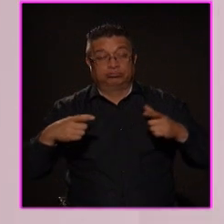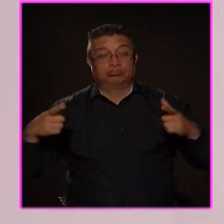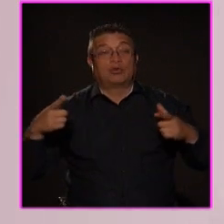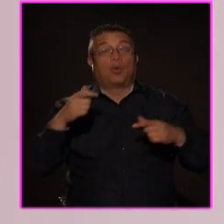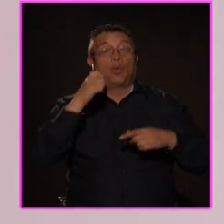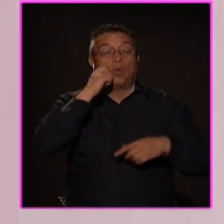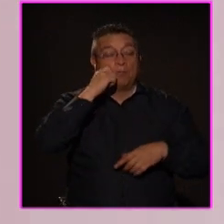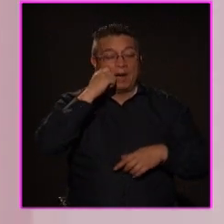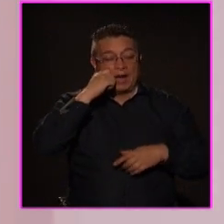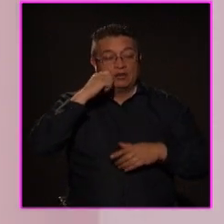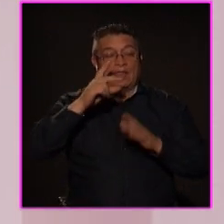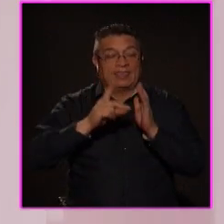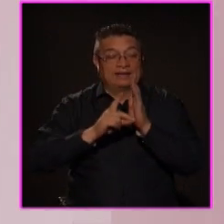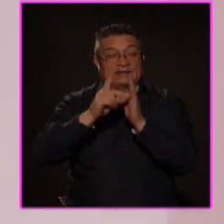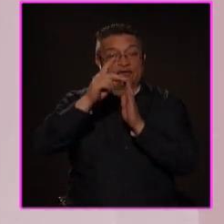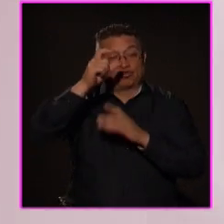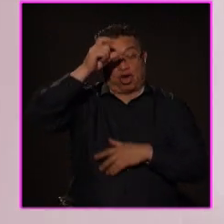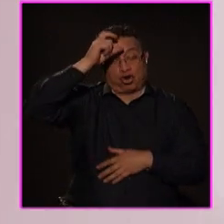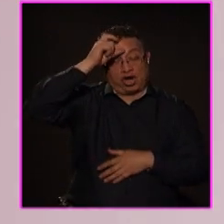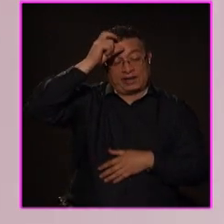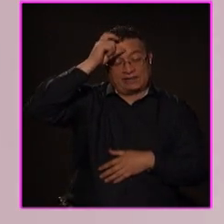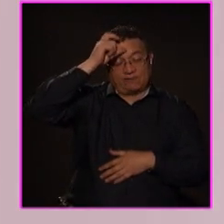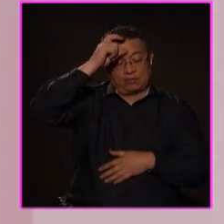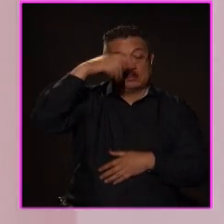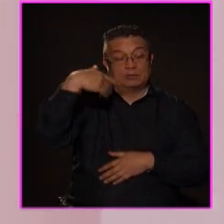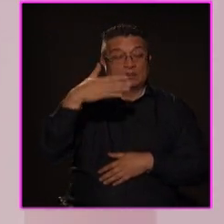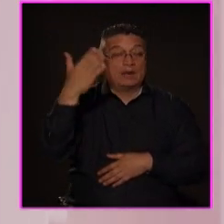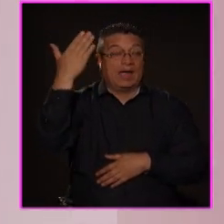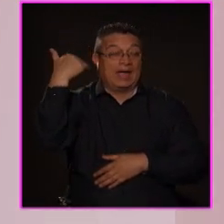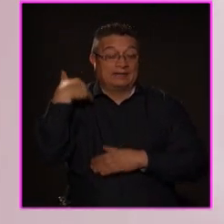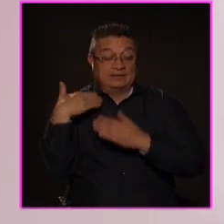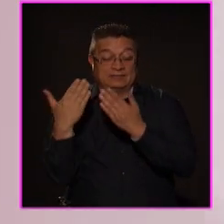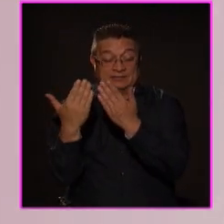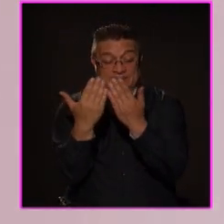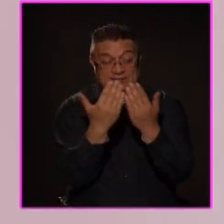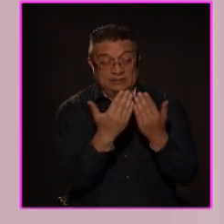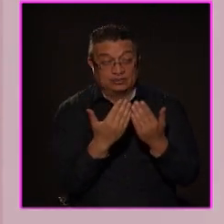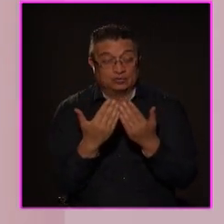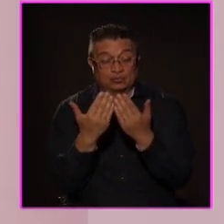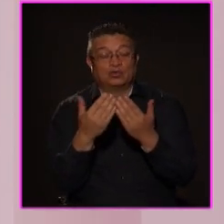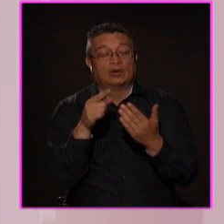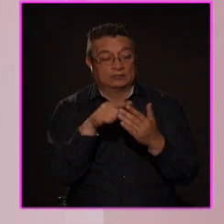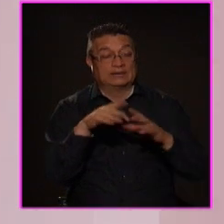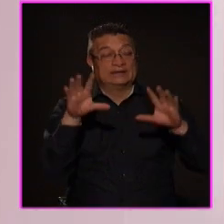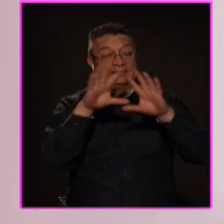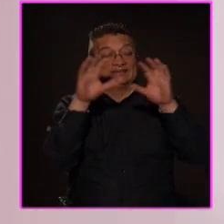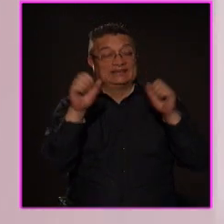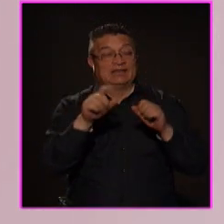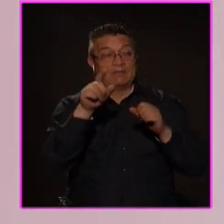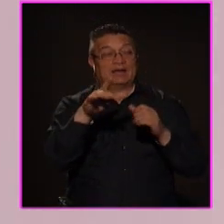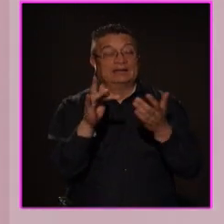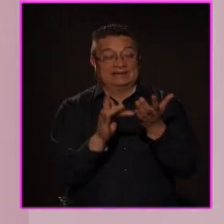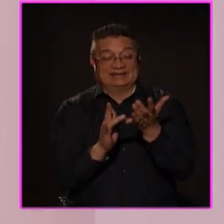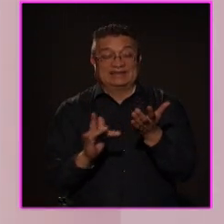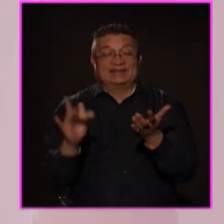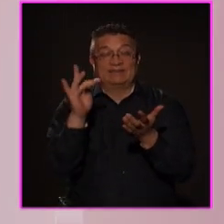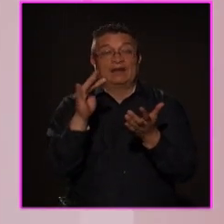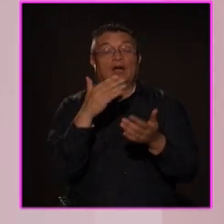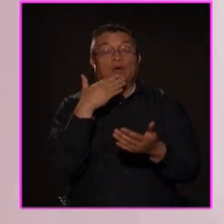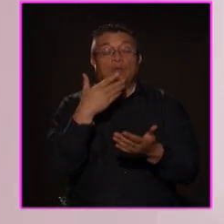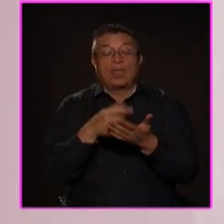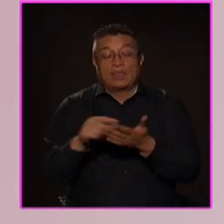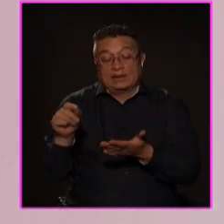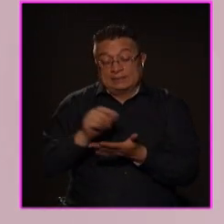students in my classes, they always use an AI system when they have to write something or to create